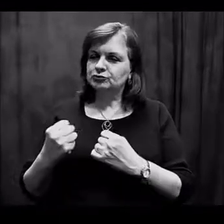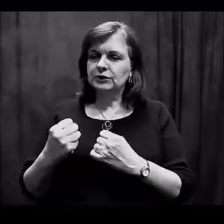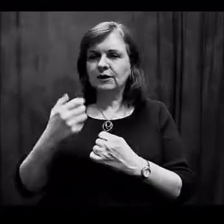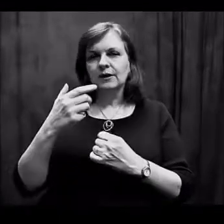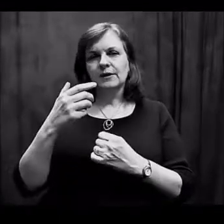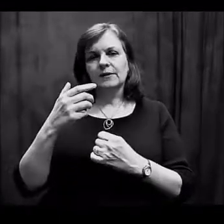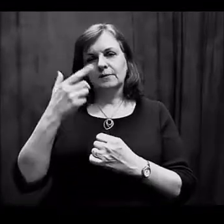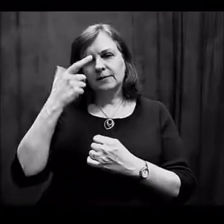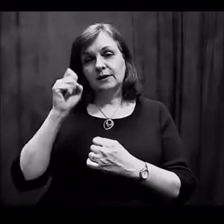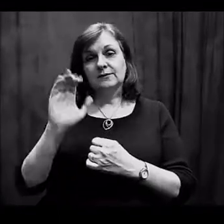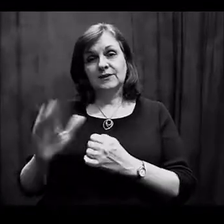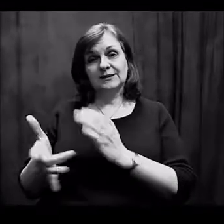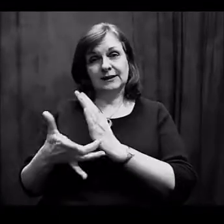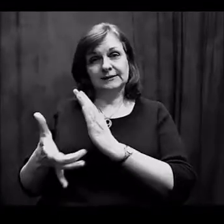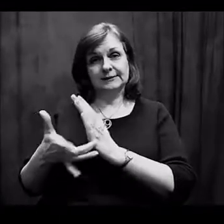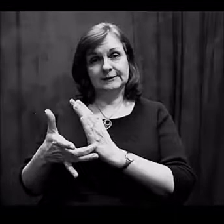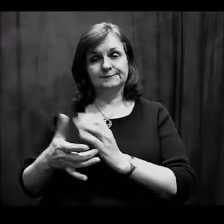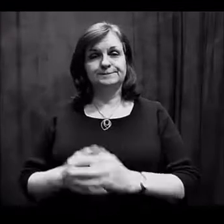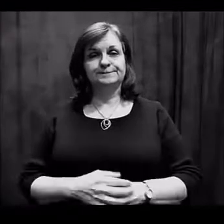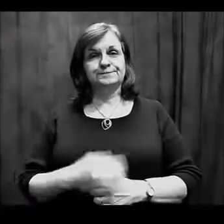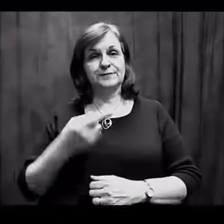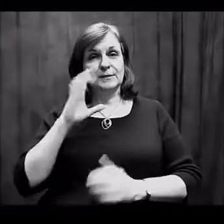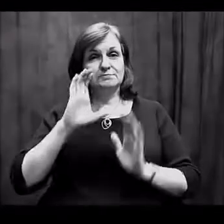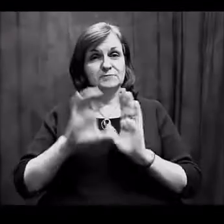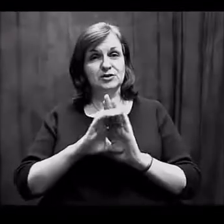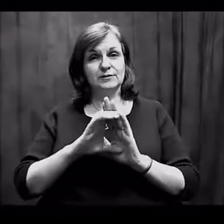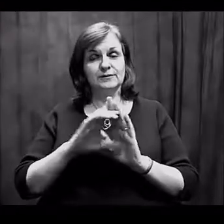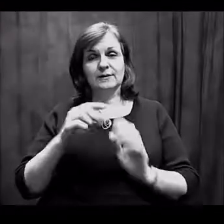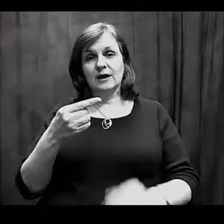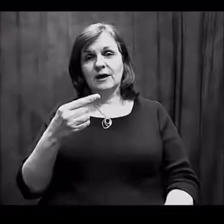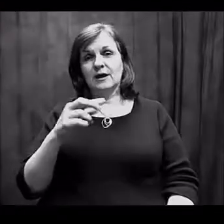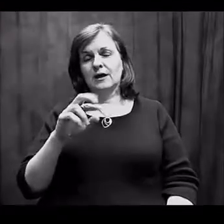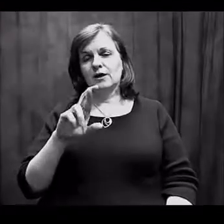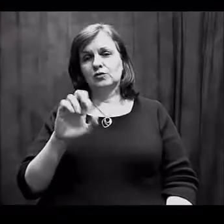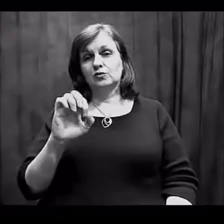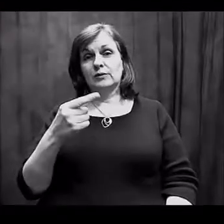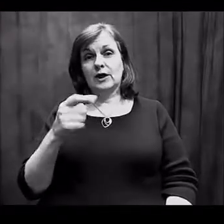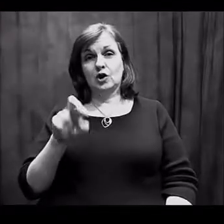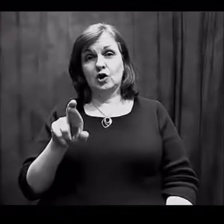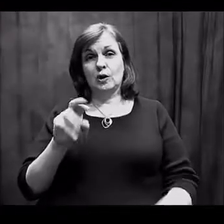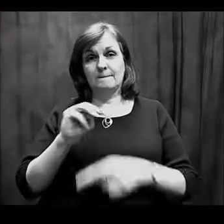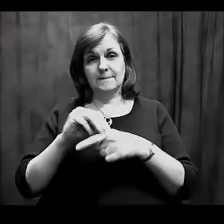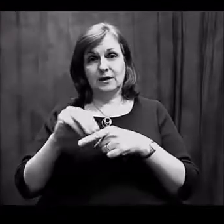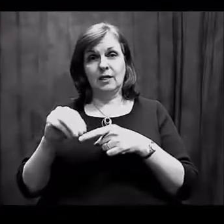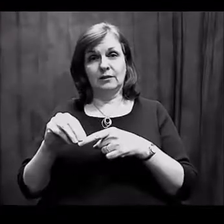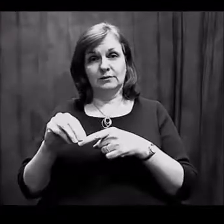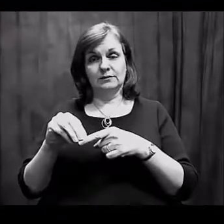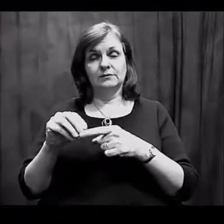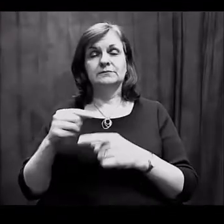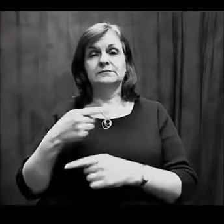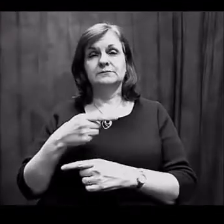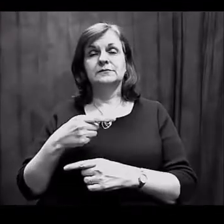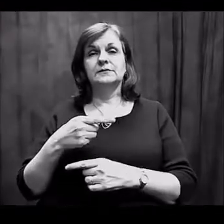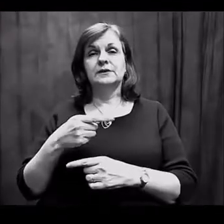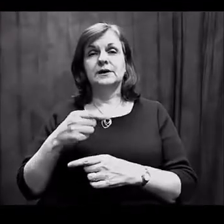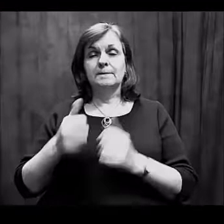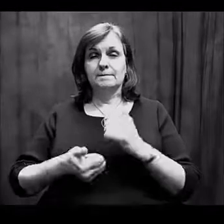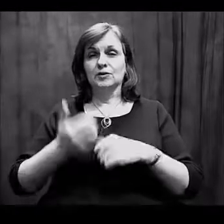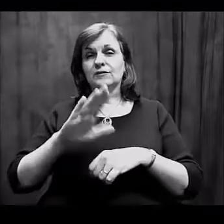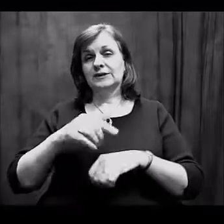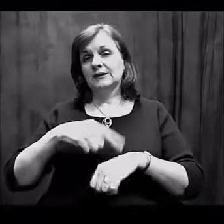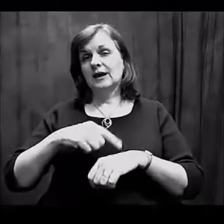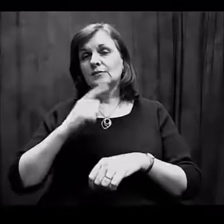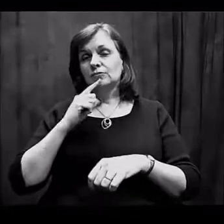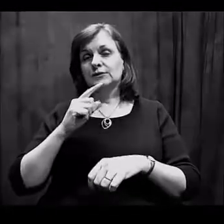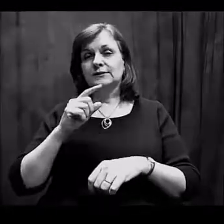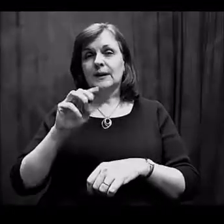are so sound because of the techniques that Mendel used. This is Gregor. He spent much of